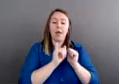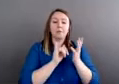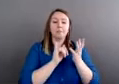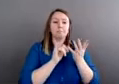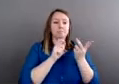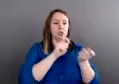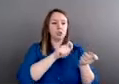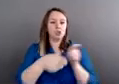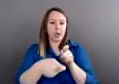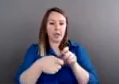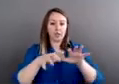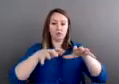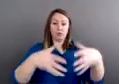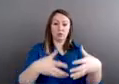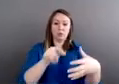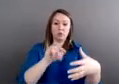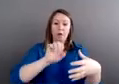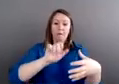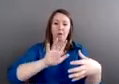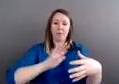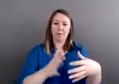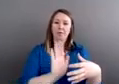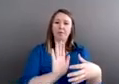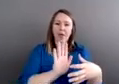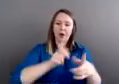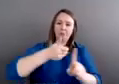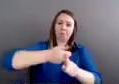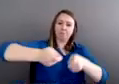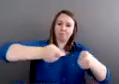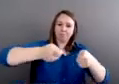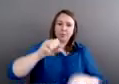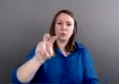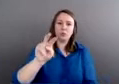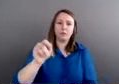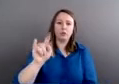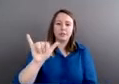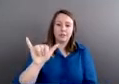tribal sovereignty. And the story begins with a murder.